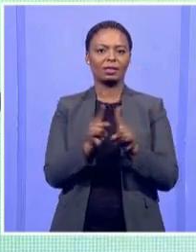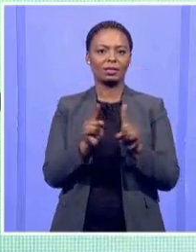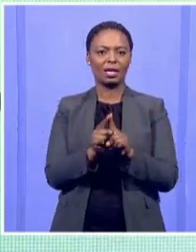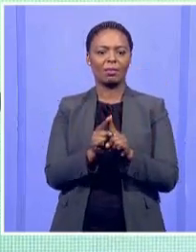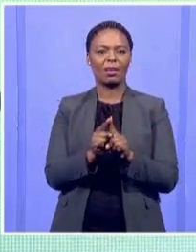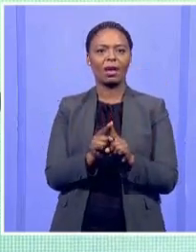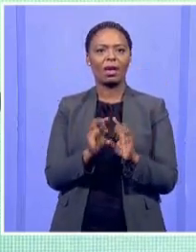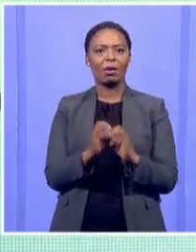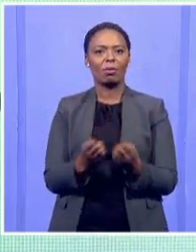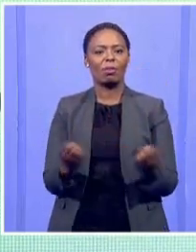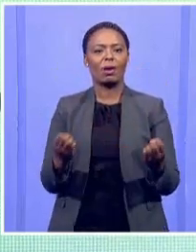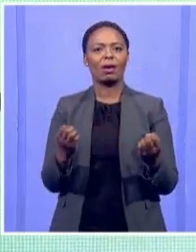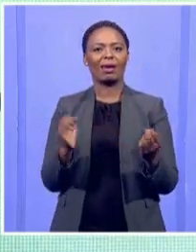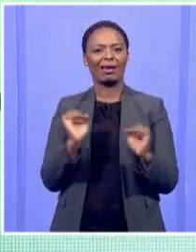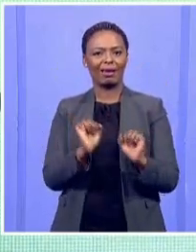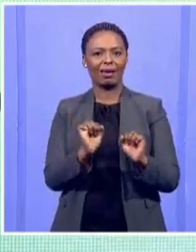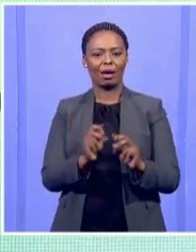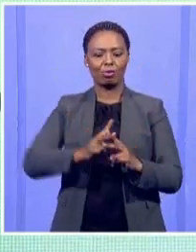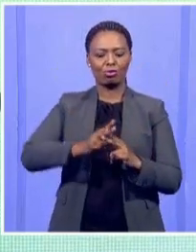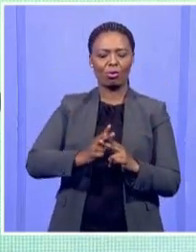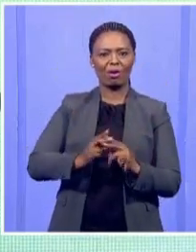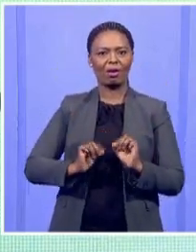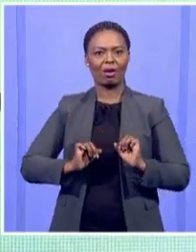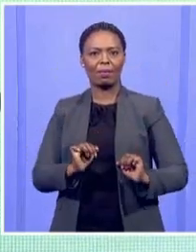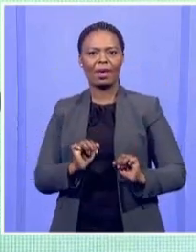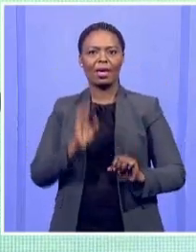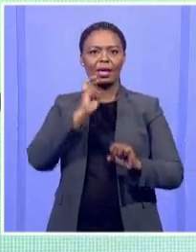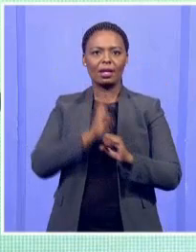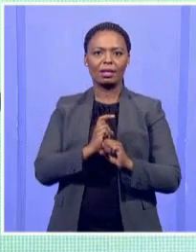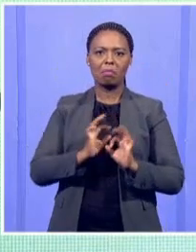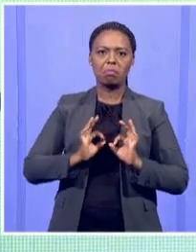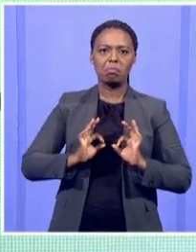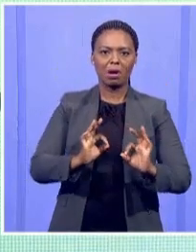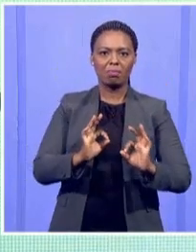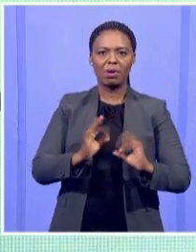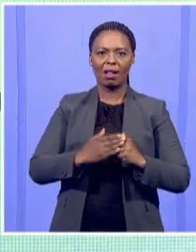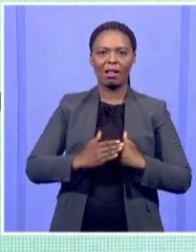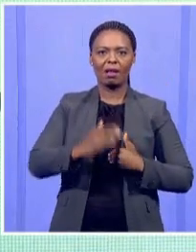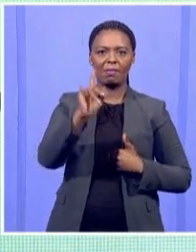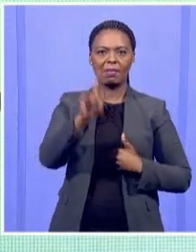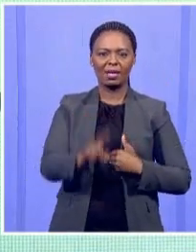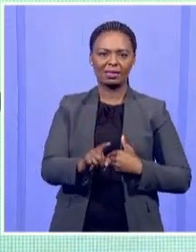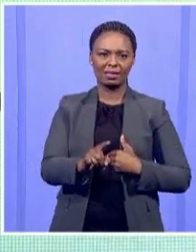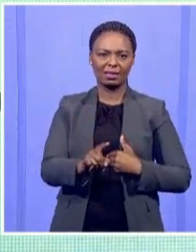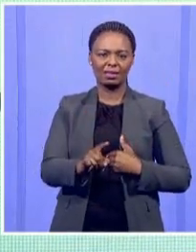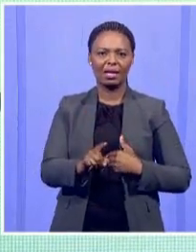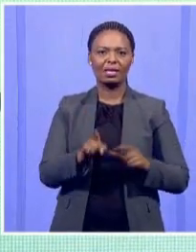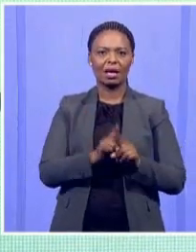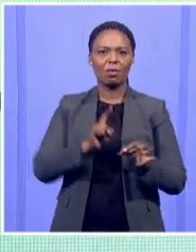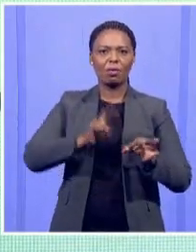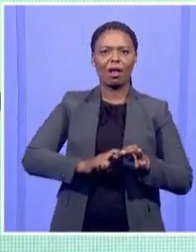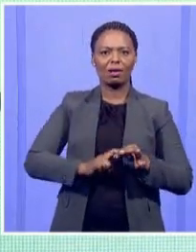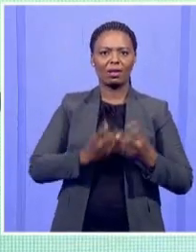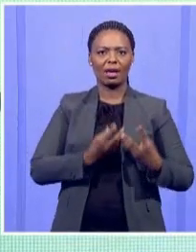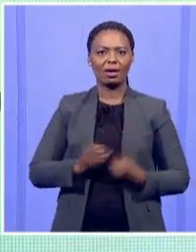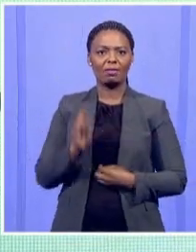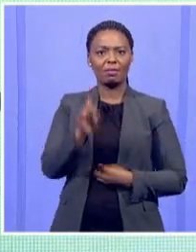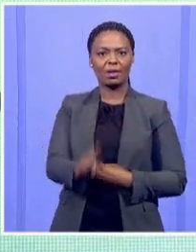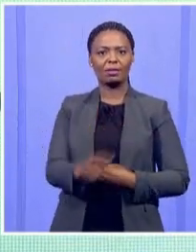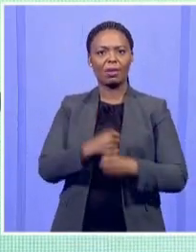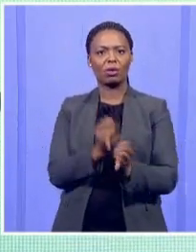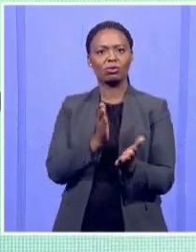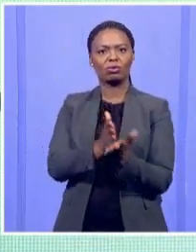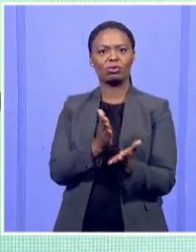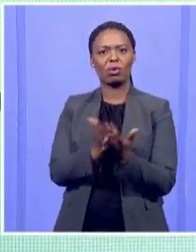models to be more efficient, enabling, and also making sure that we look after